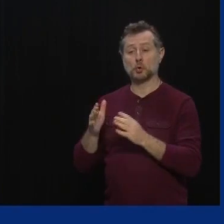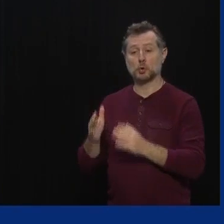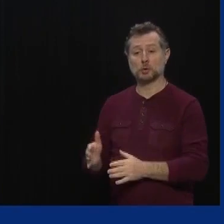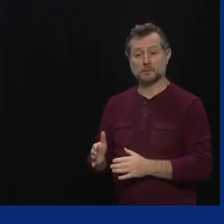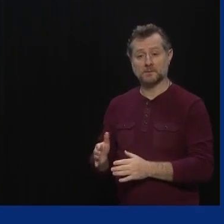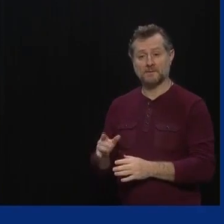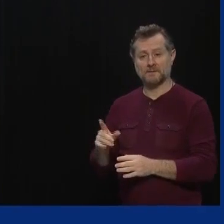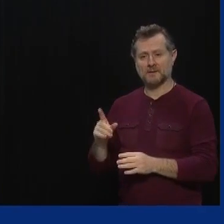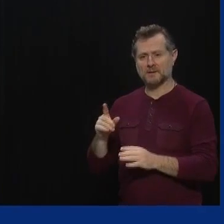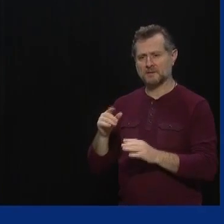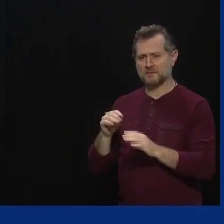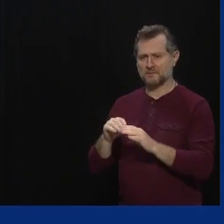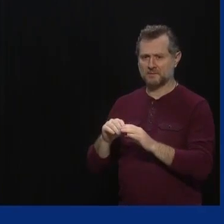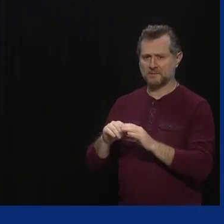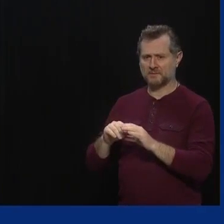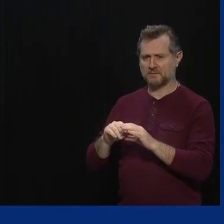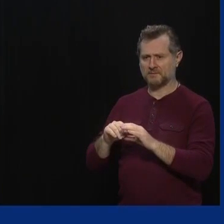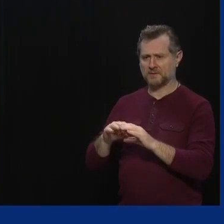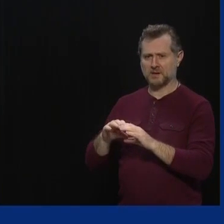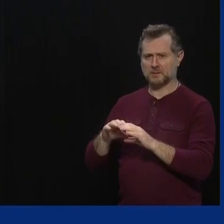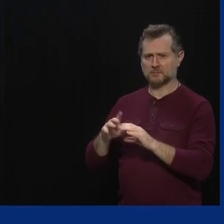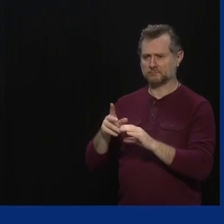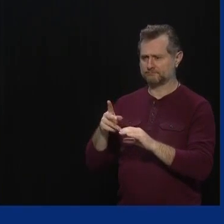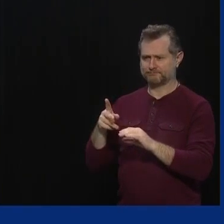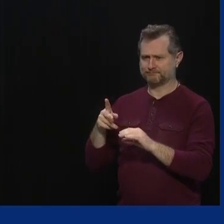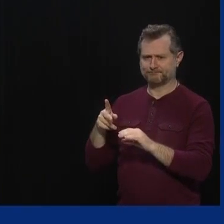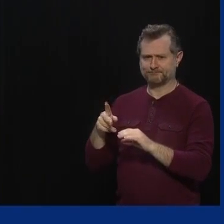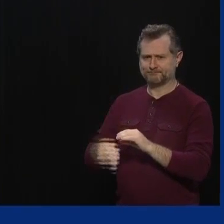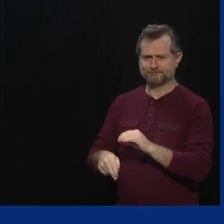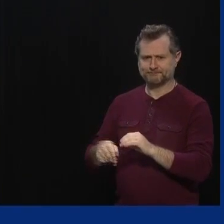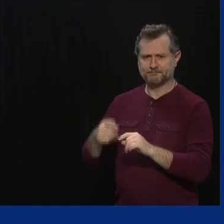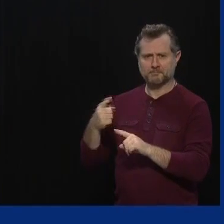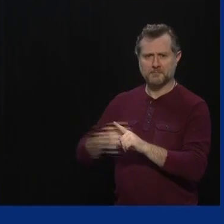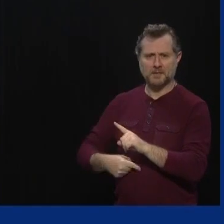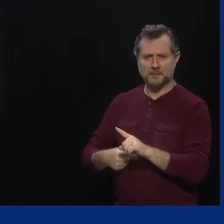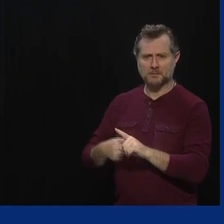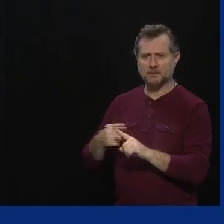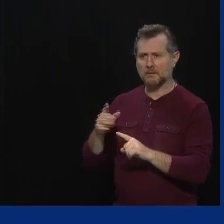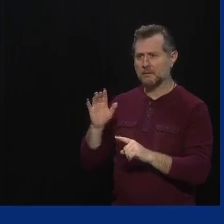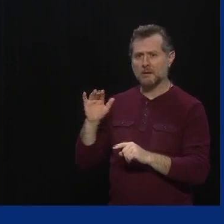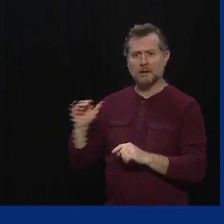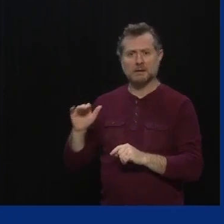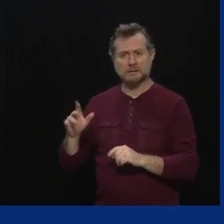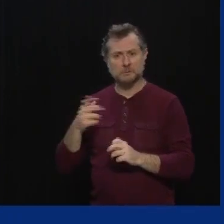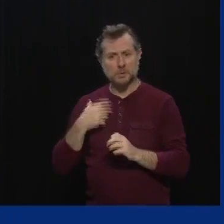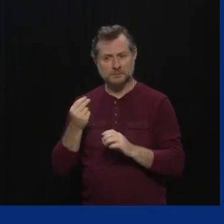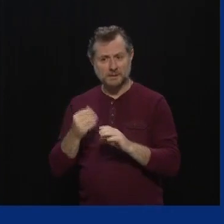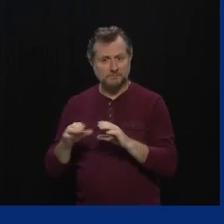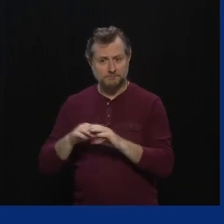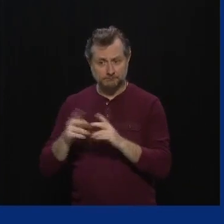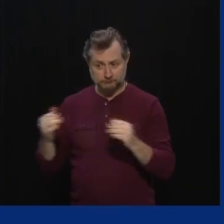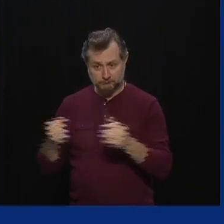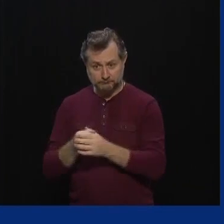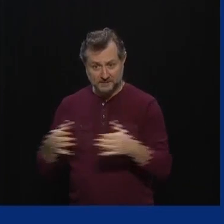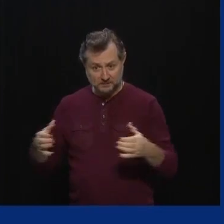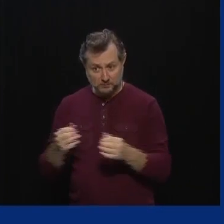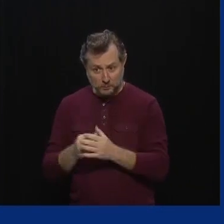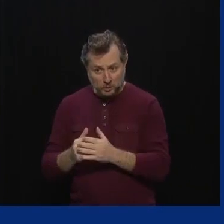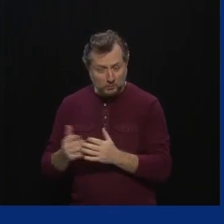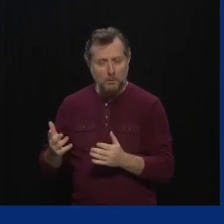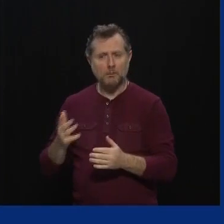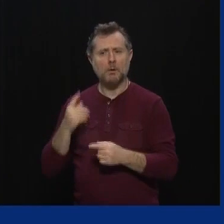advocates and lawmakers are calling for that to be replenished. Is that something that is under consideration? First, with respect to